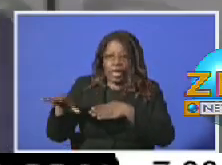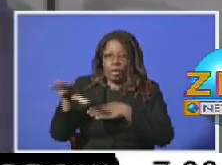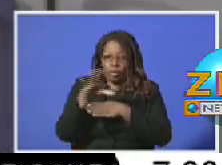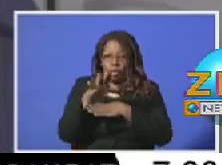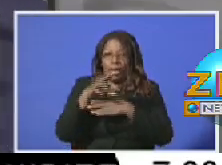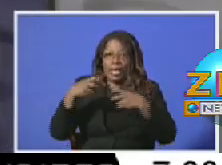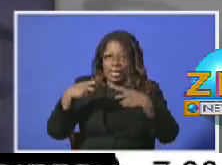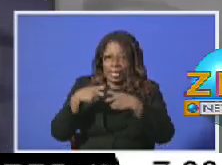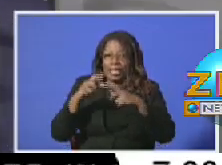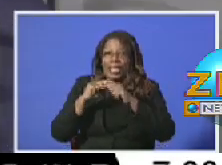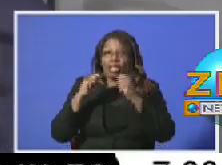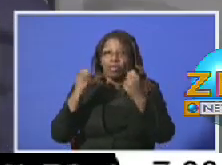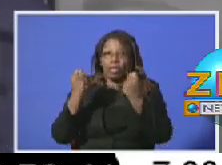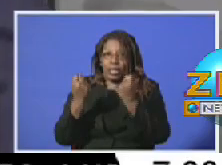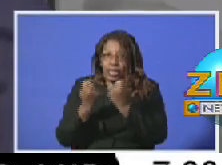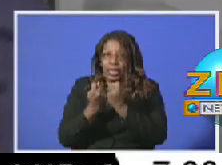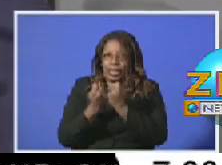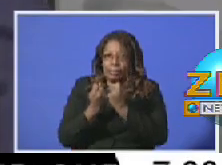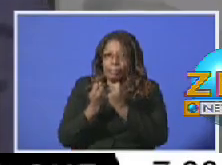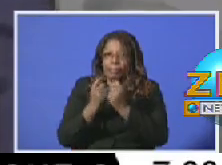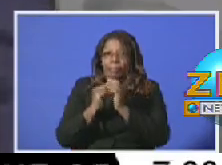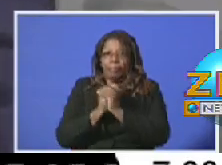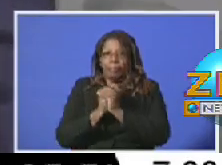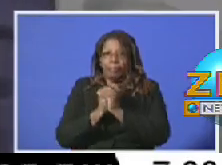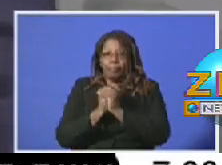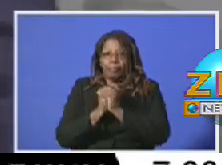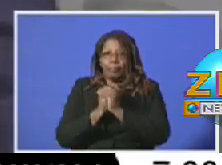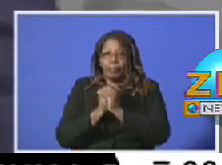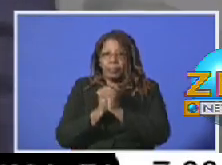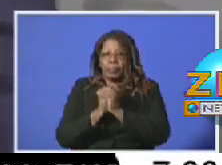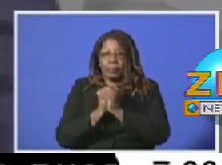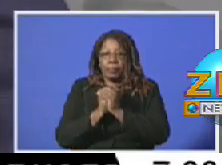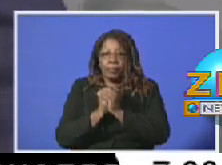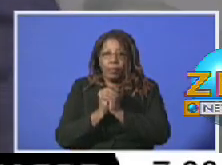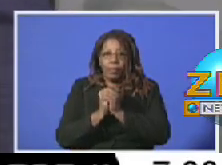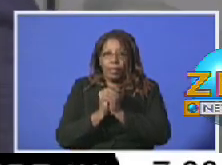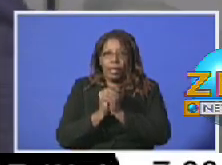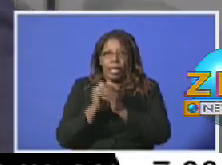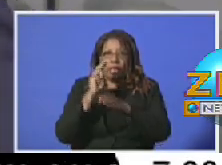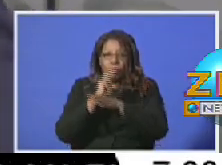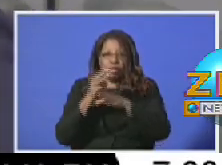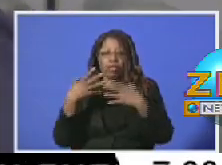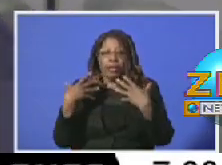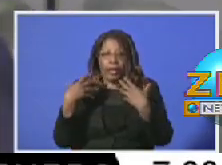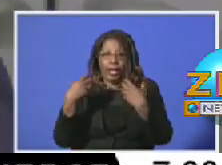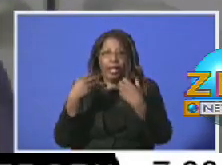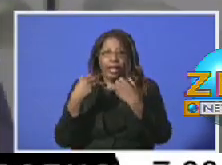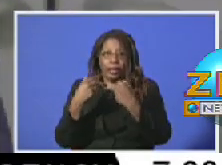an electrical team. In the meantime, the